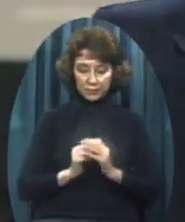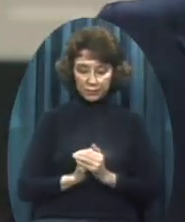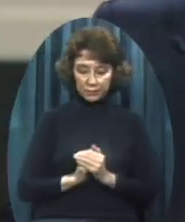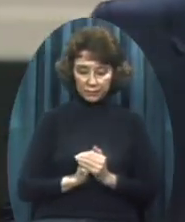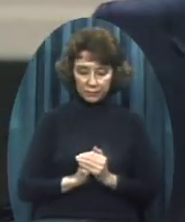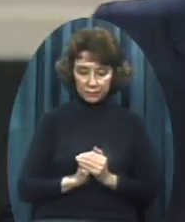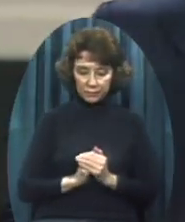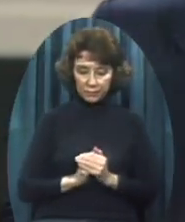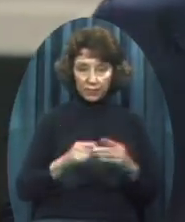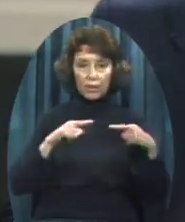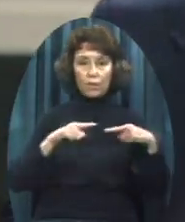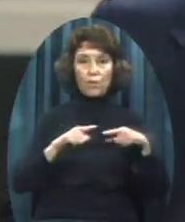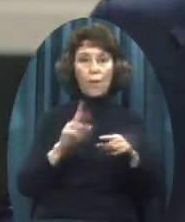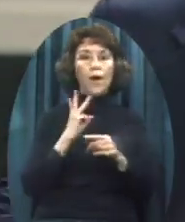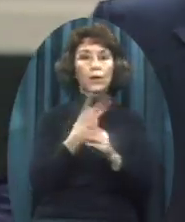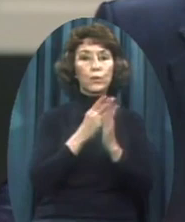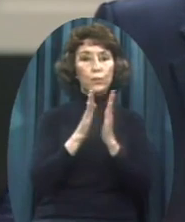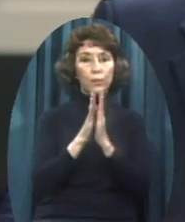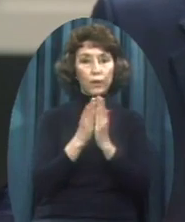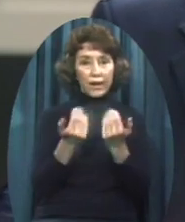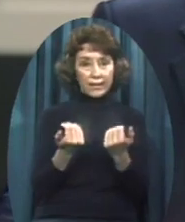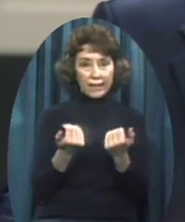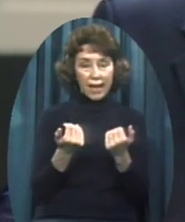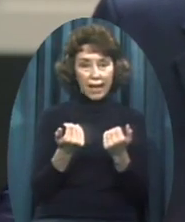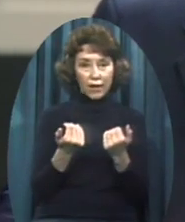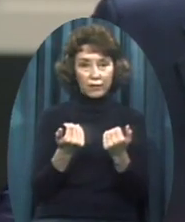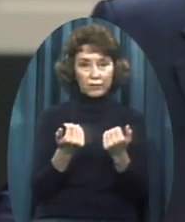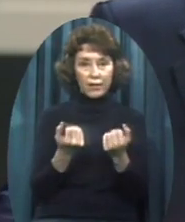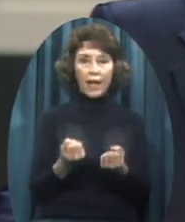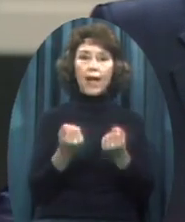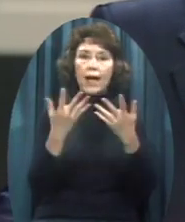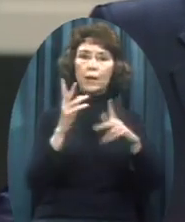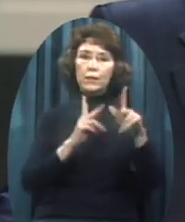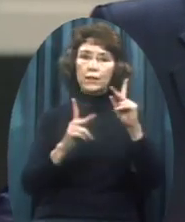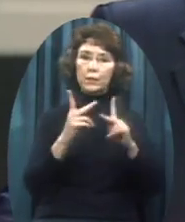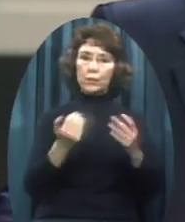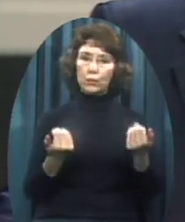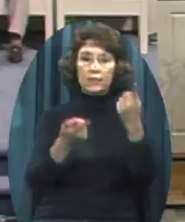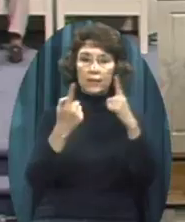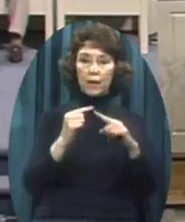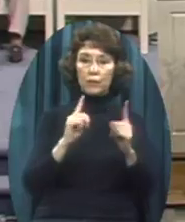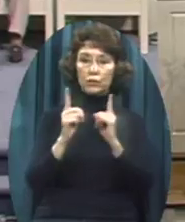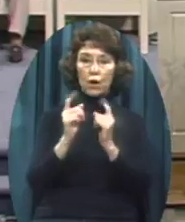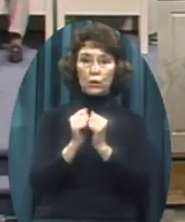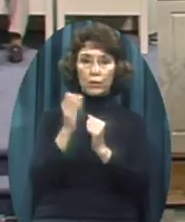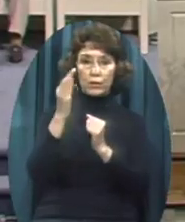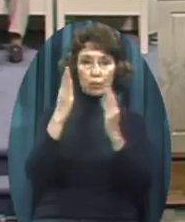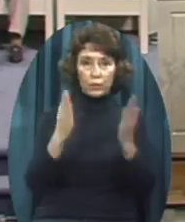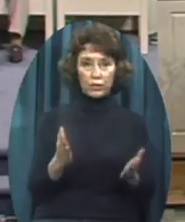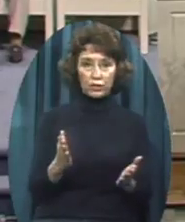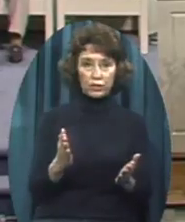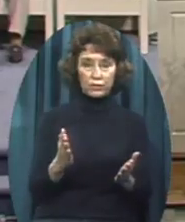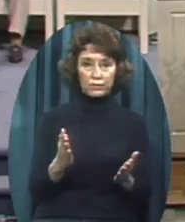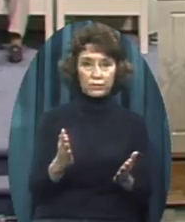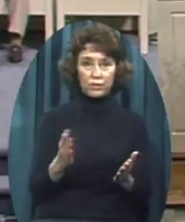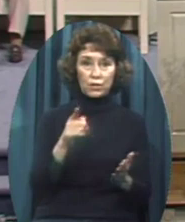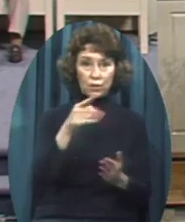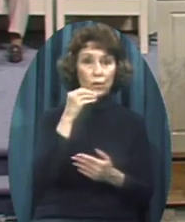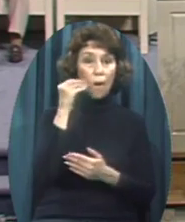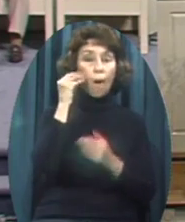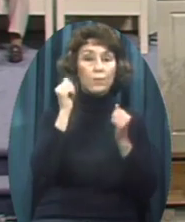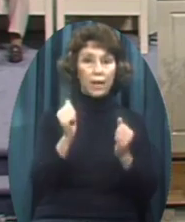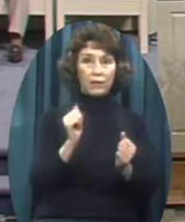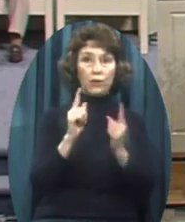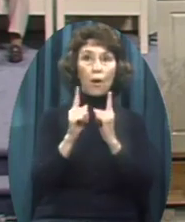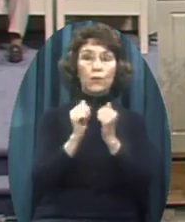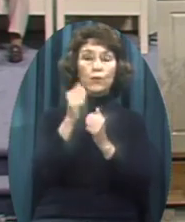heads are bowed and eyes are closed, how many of you right now will say, I am a Christian, I am